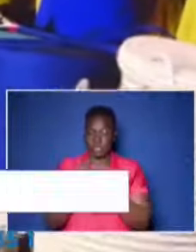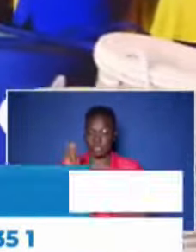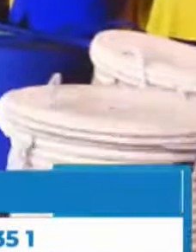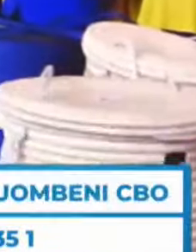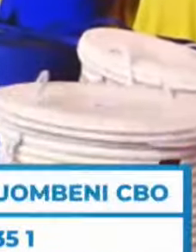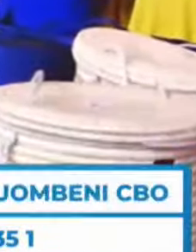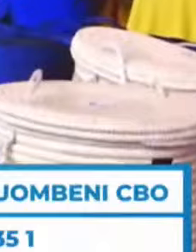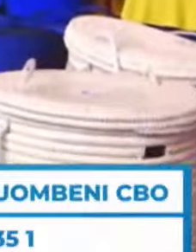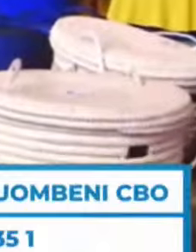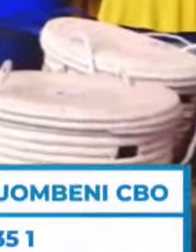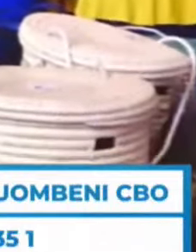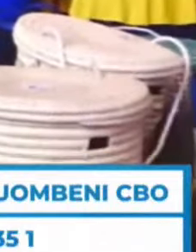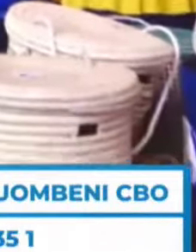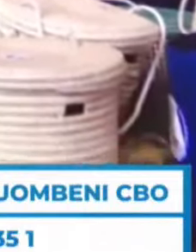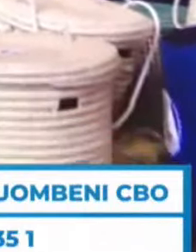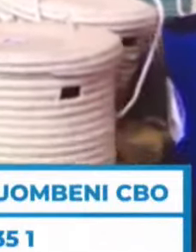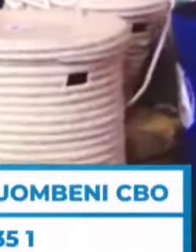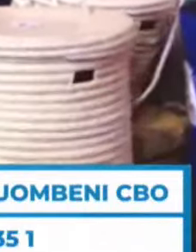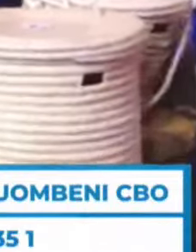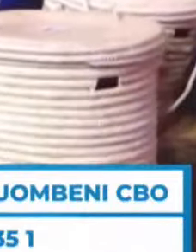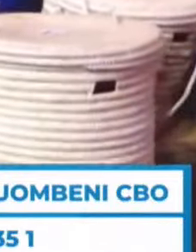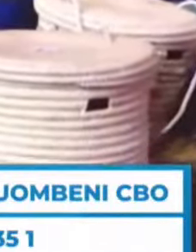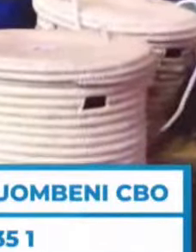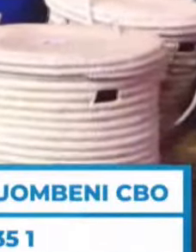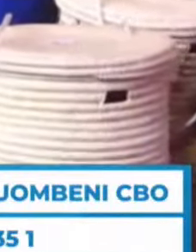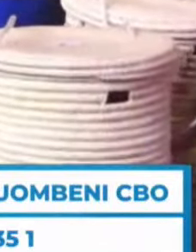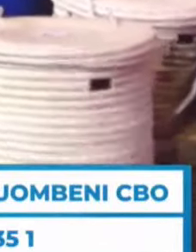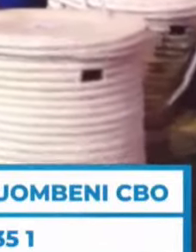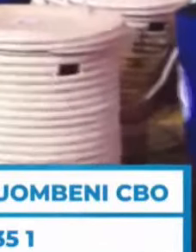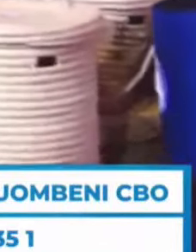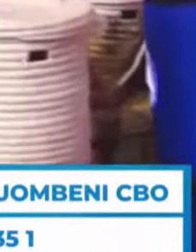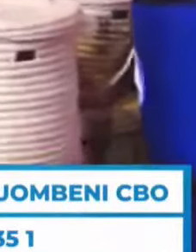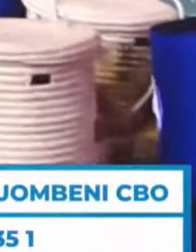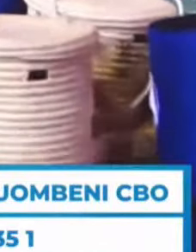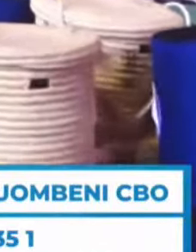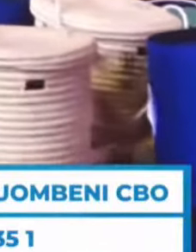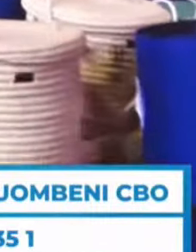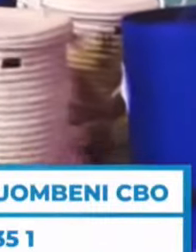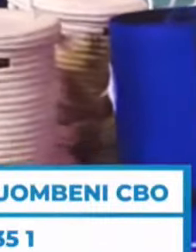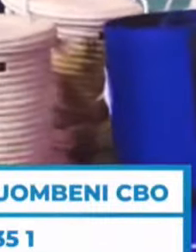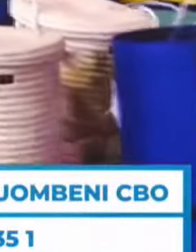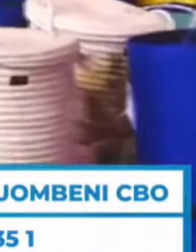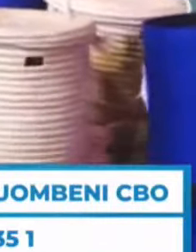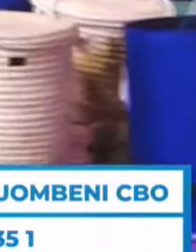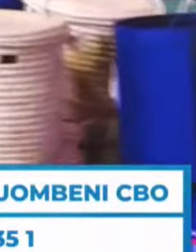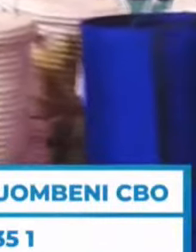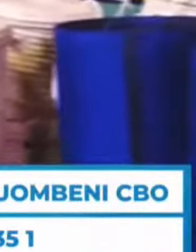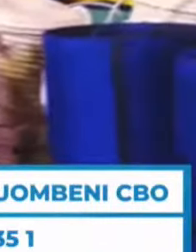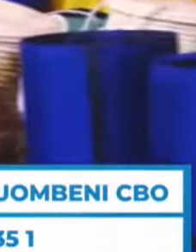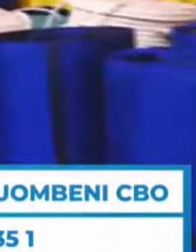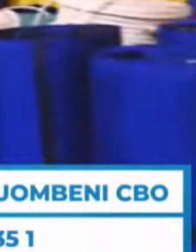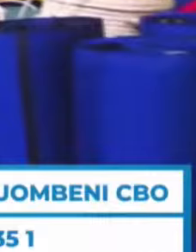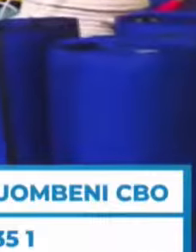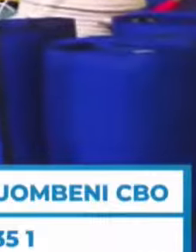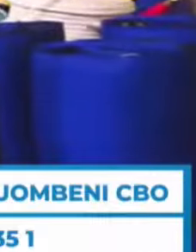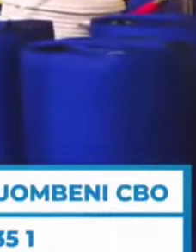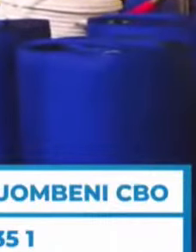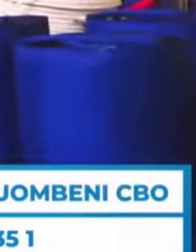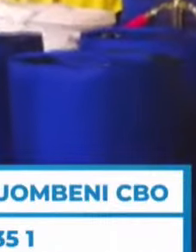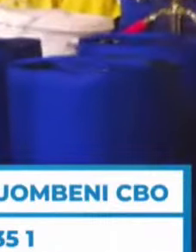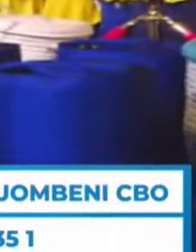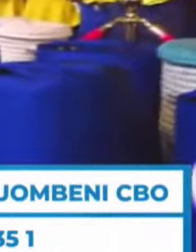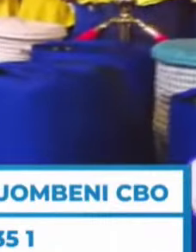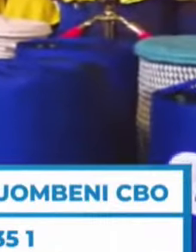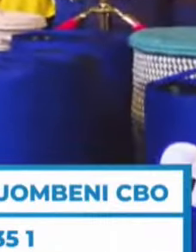the name of Jesus in the mighty name we praying in the spirit